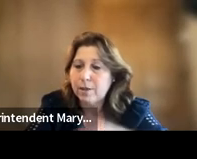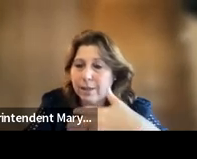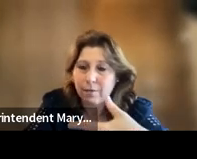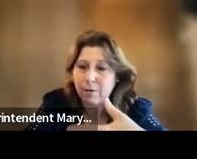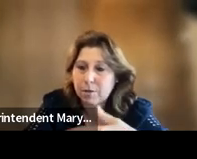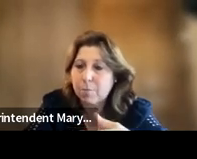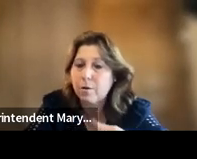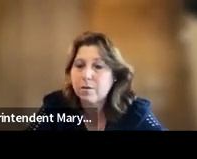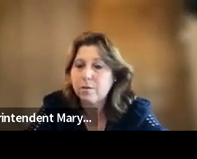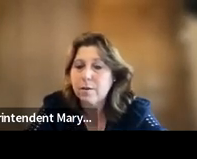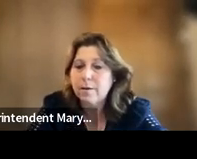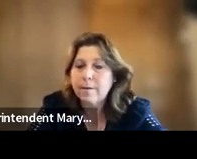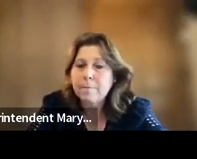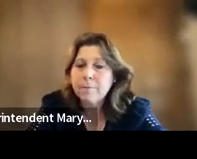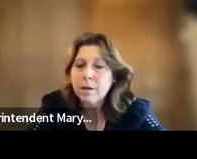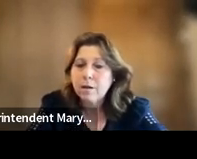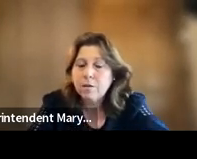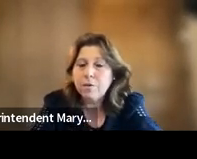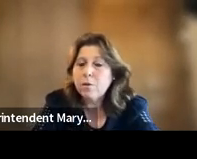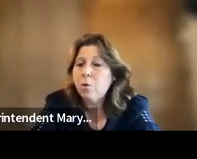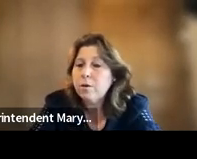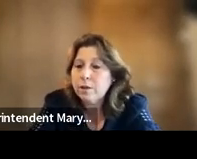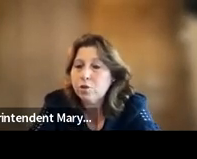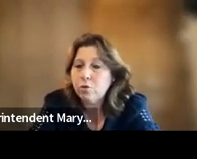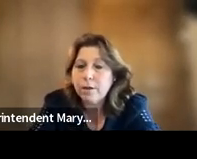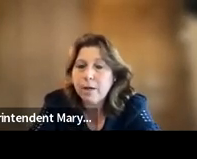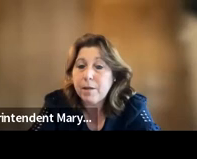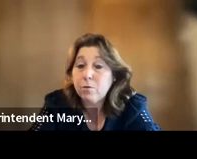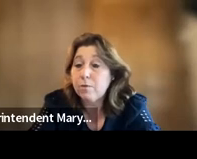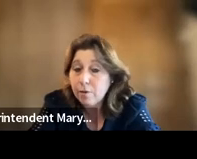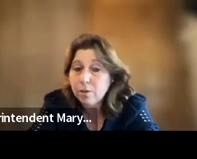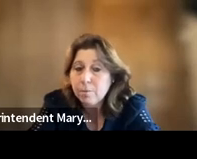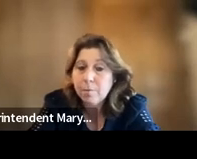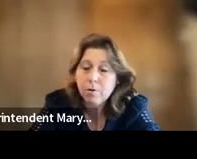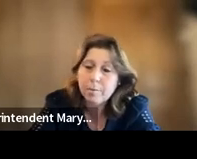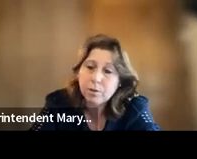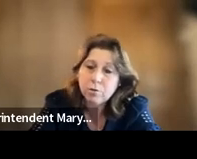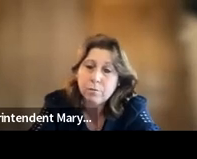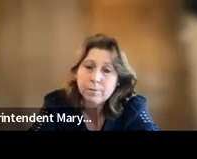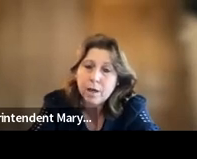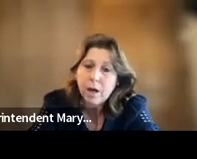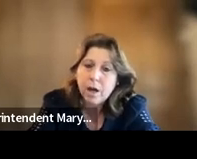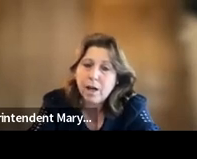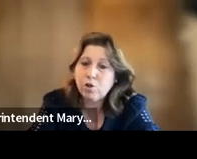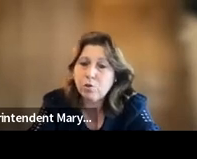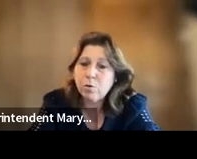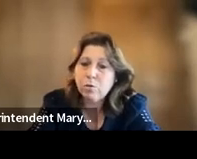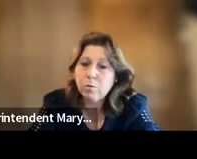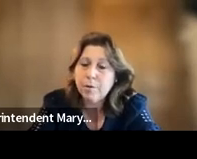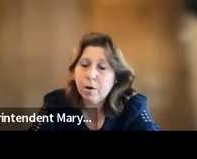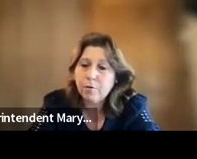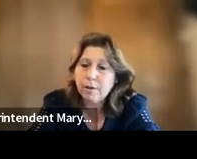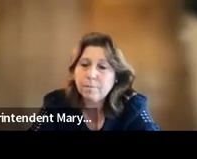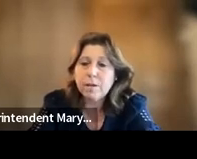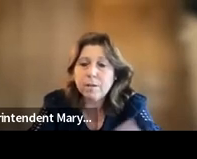our young people and to give them supports Fifth Quarter is joined by a menu of other summer programming too as